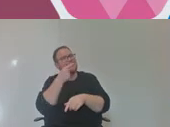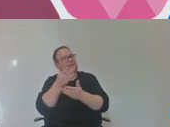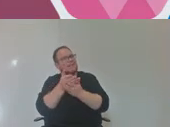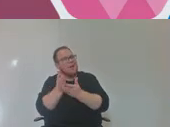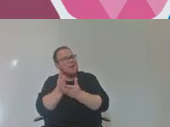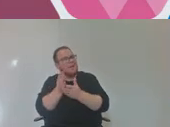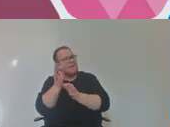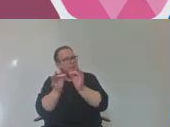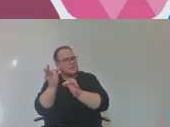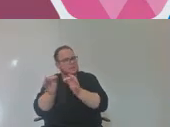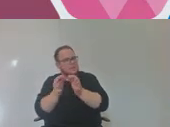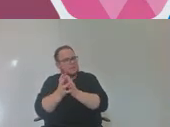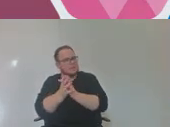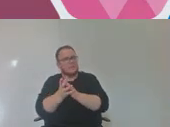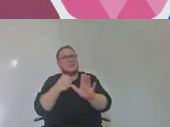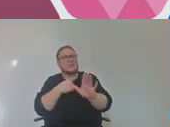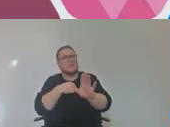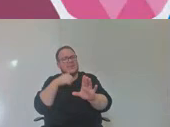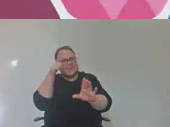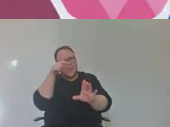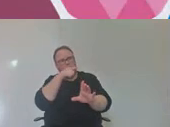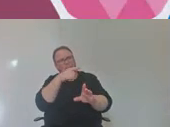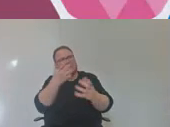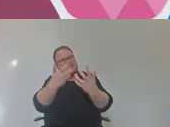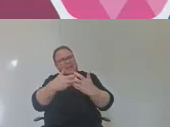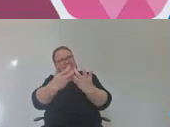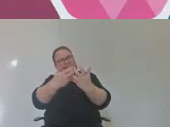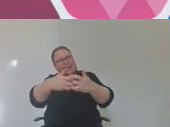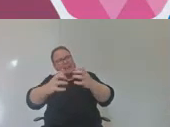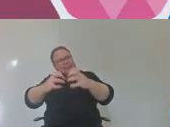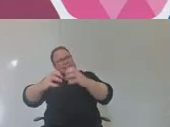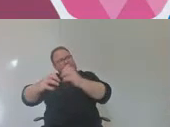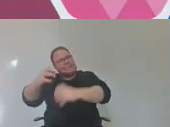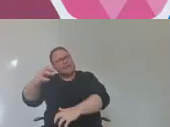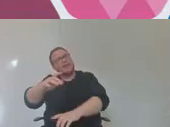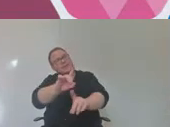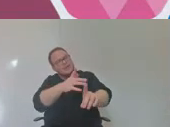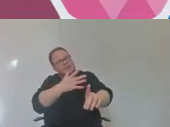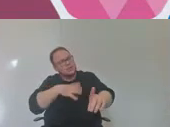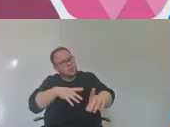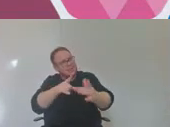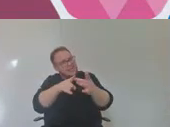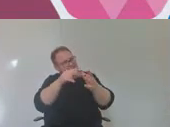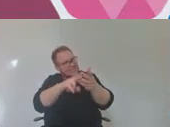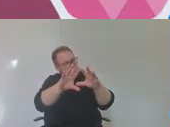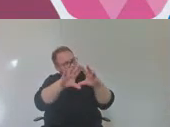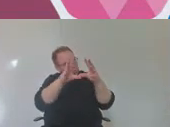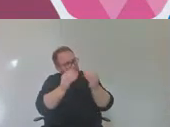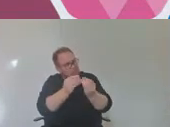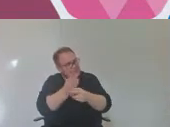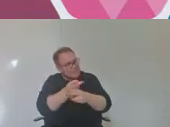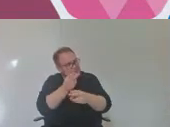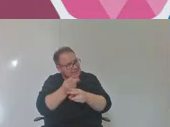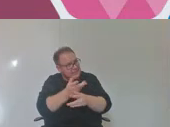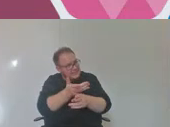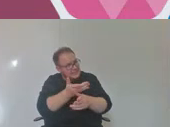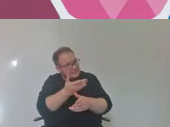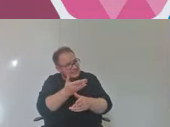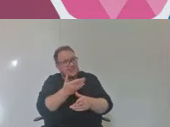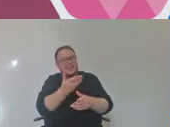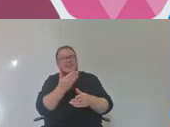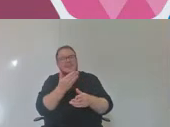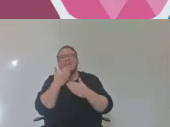I know you've been having technical issues. So Ian, do you need Ian to just very quickly summarise his question? Yeah,